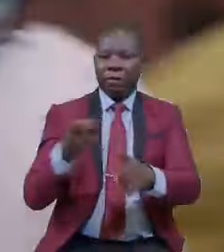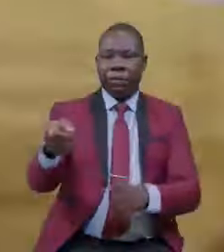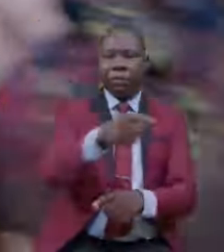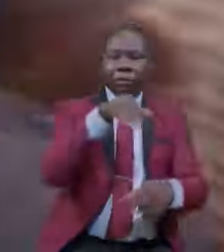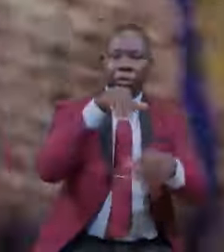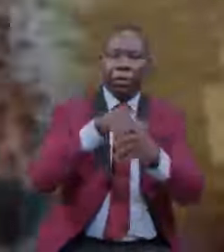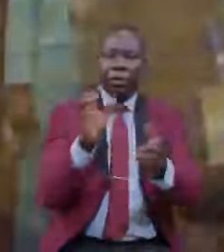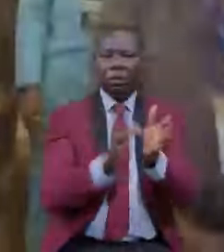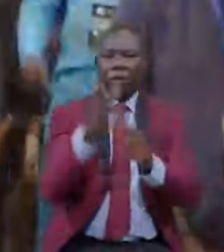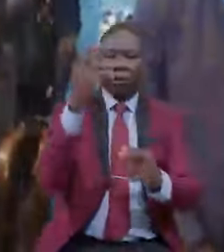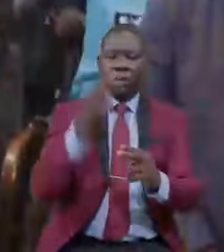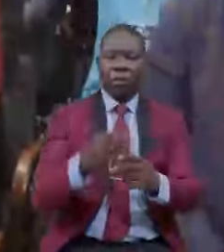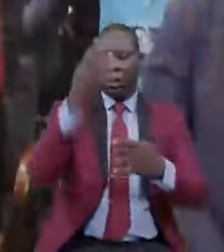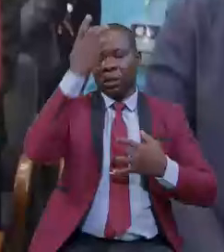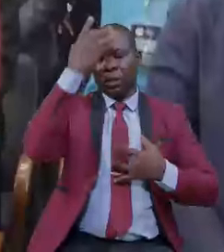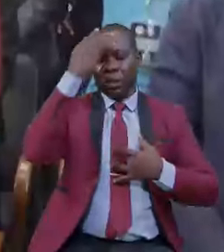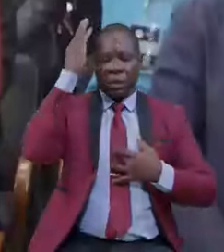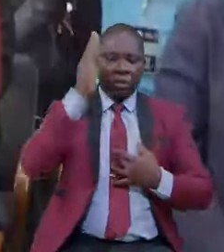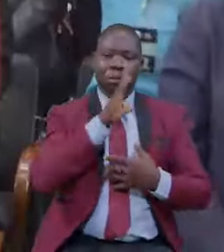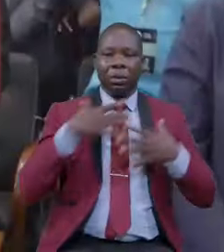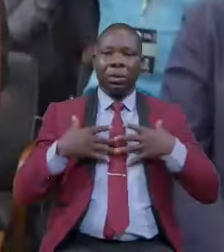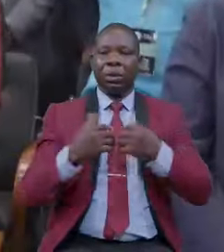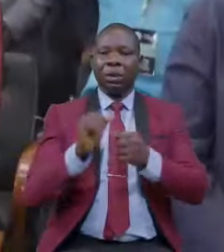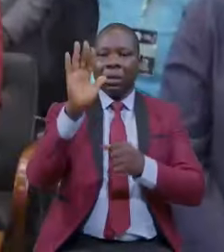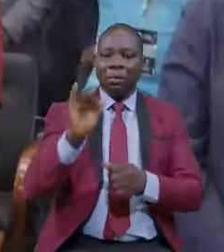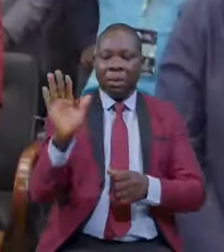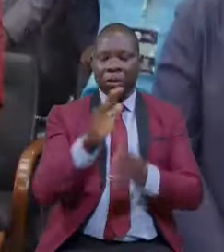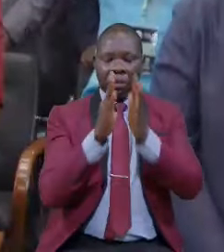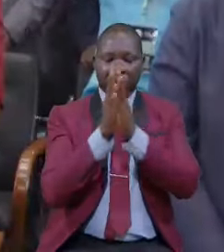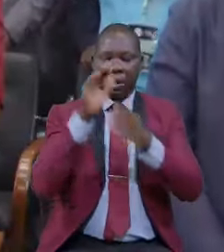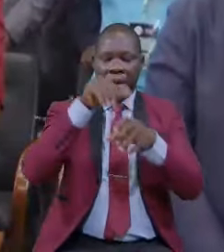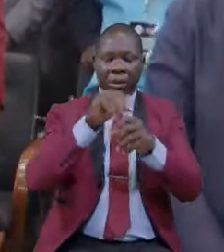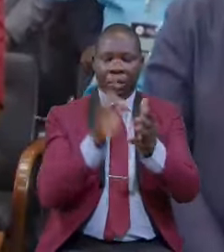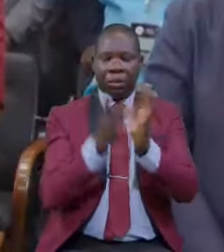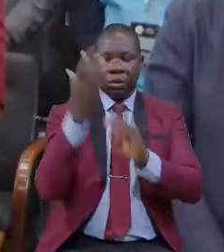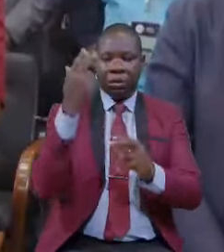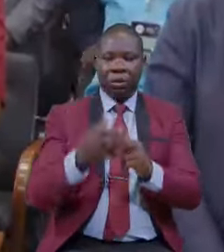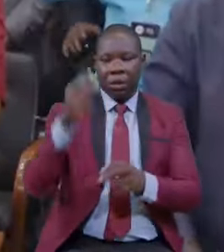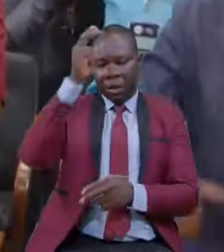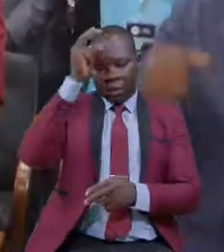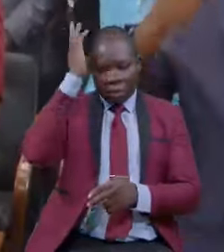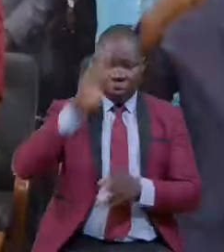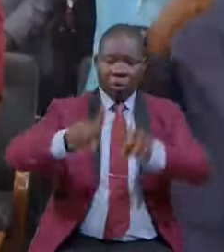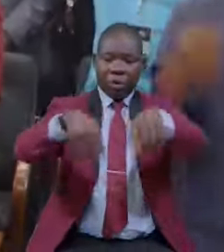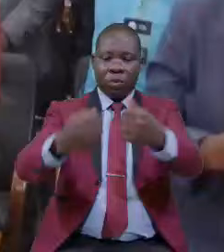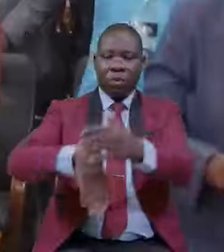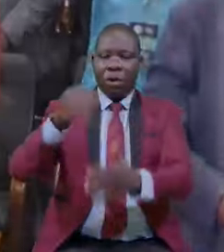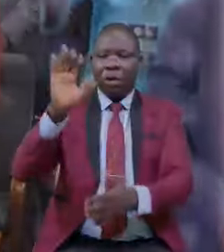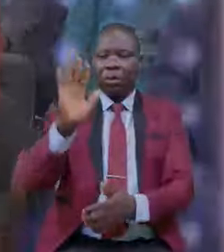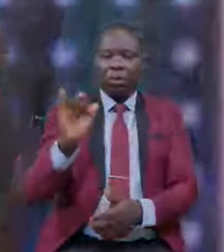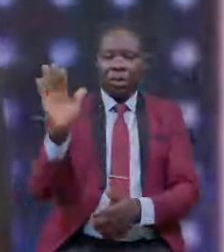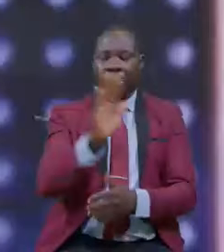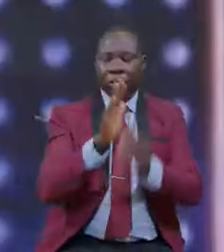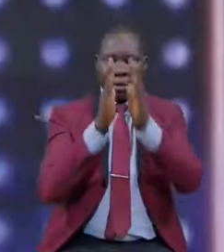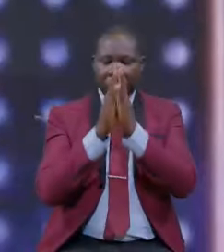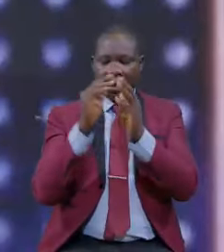Sickness will be healed by your prayer. Demons will go out by your prayer. You